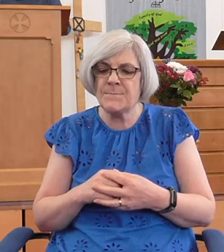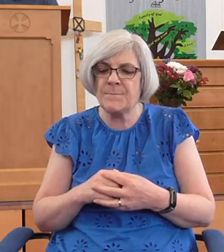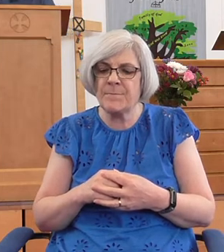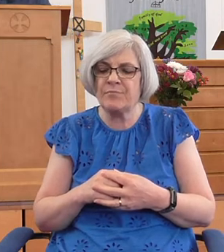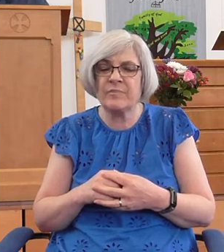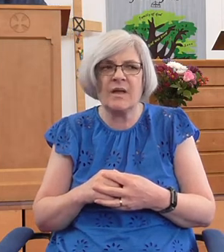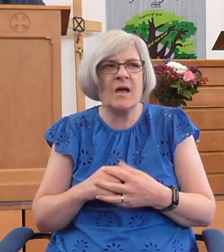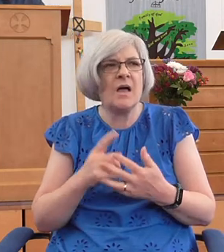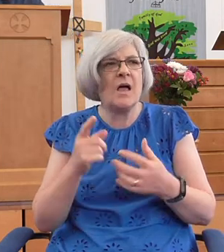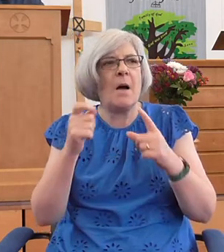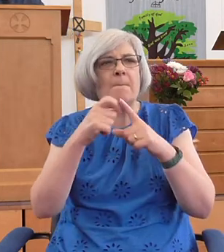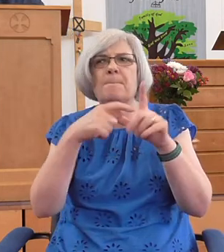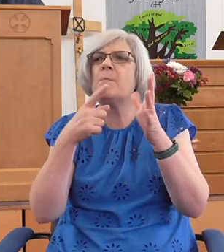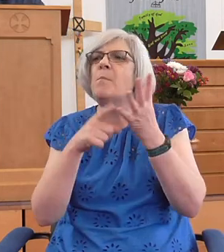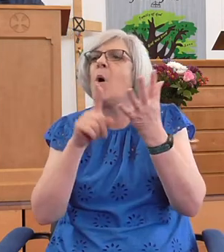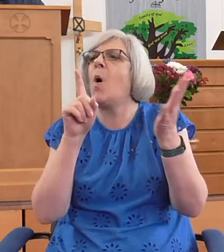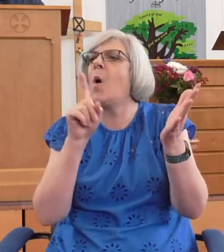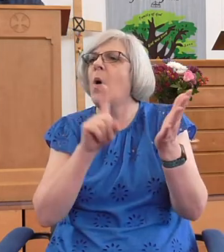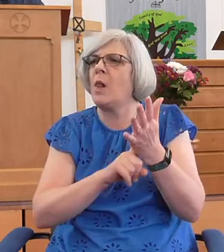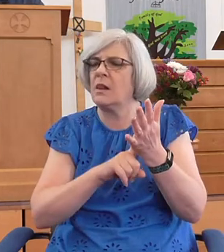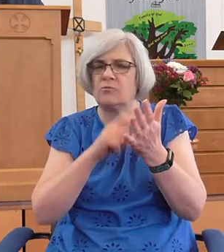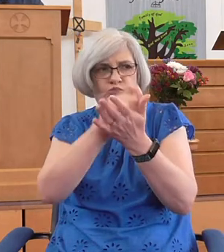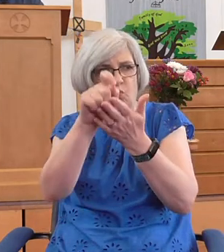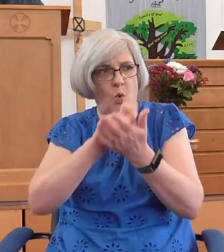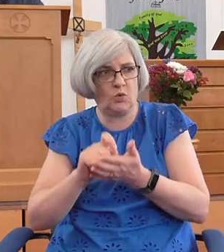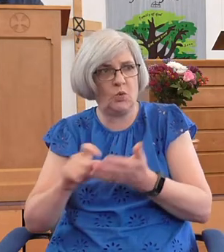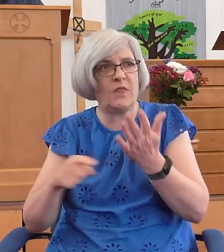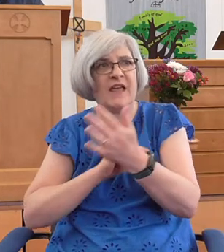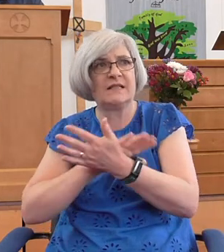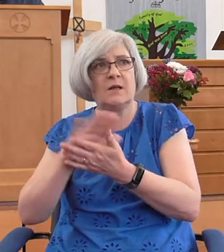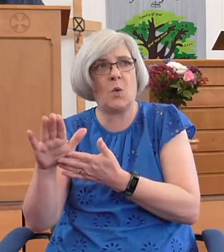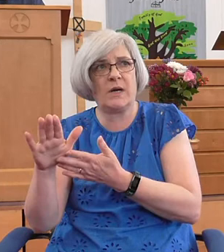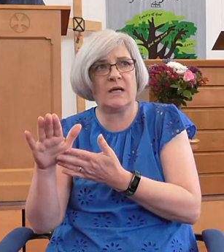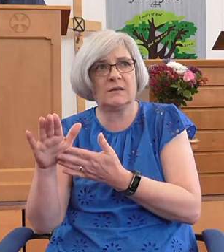As the Apostle Paul wrote to the Thessalonians,